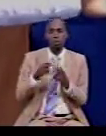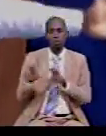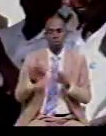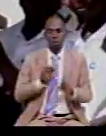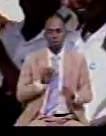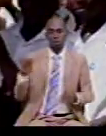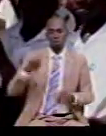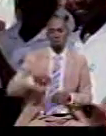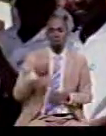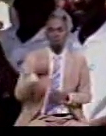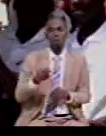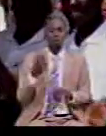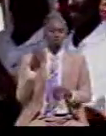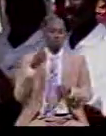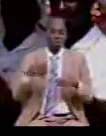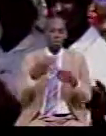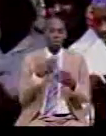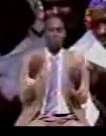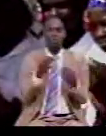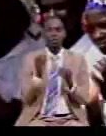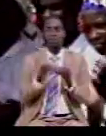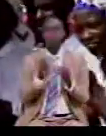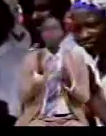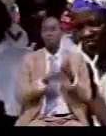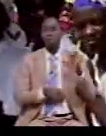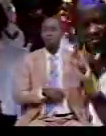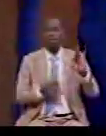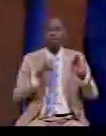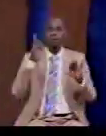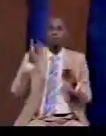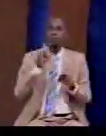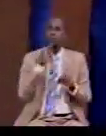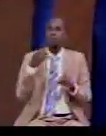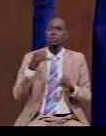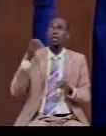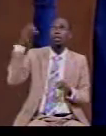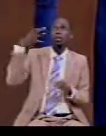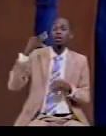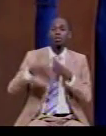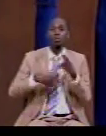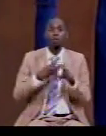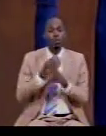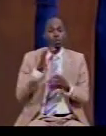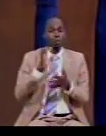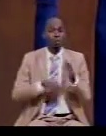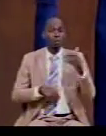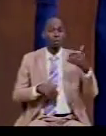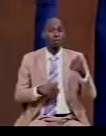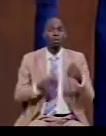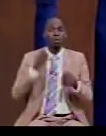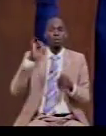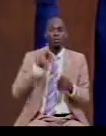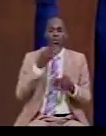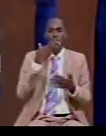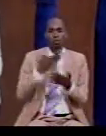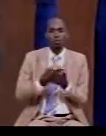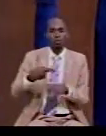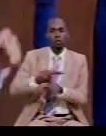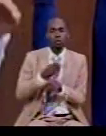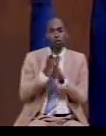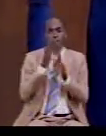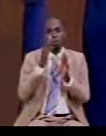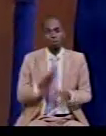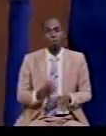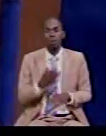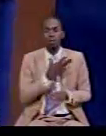the world. In John chapter 10, he is the good shepherd. And he is the door of the sheep. In John chapter 11, Jesus is the resurrection and the life.